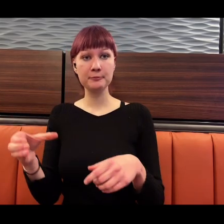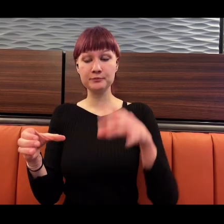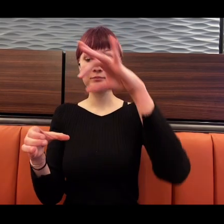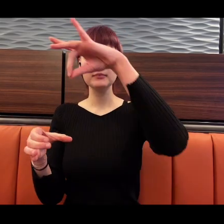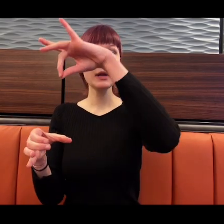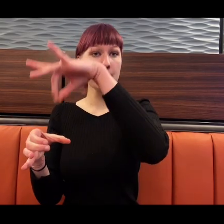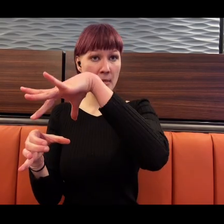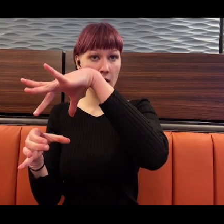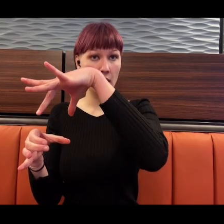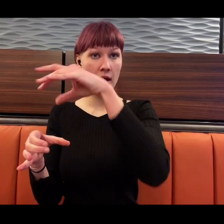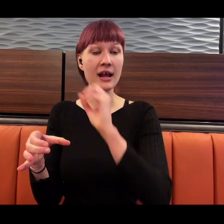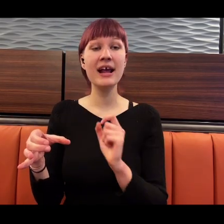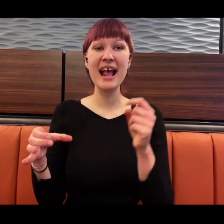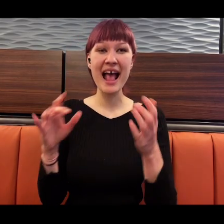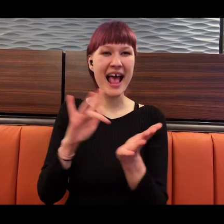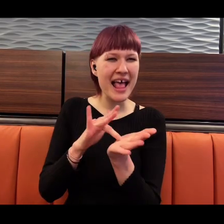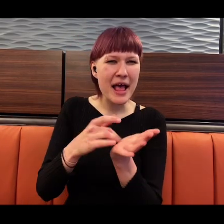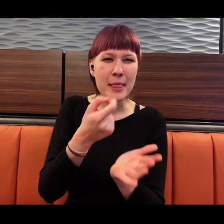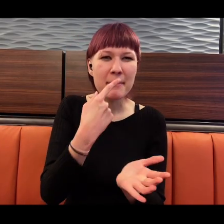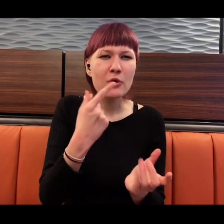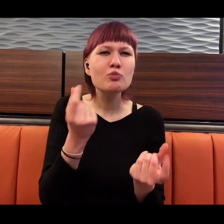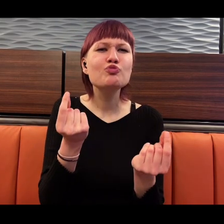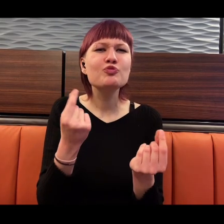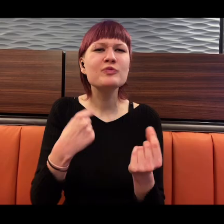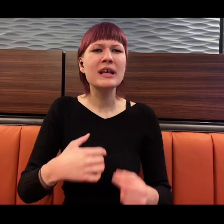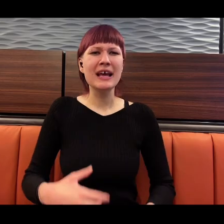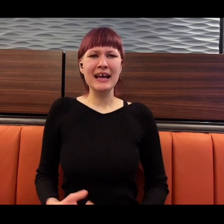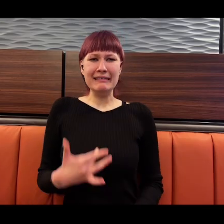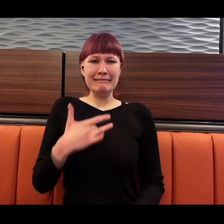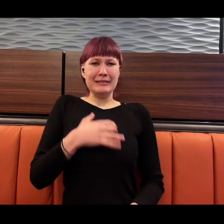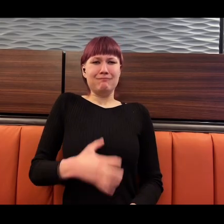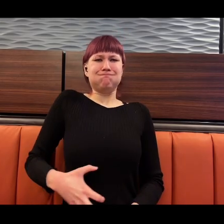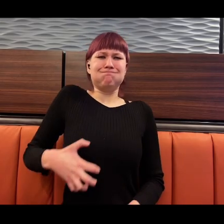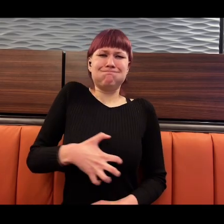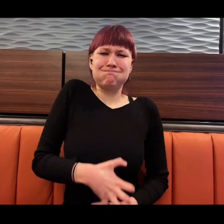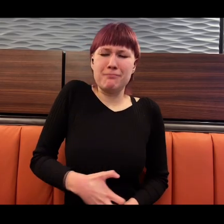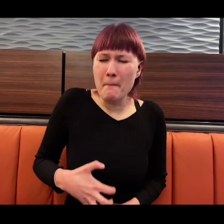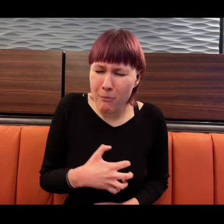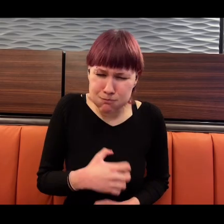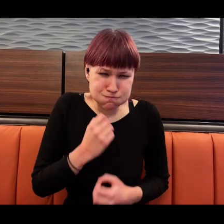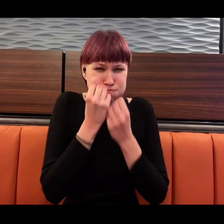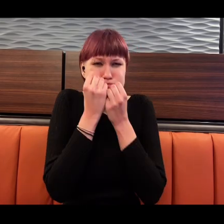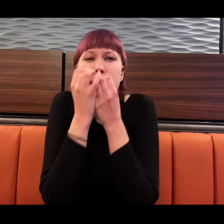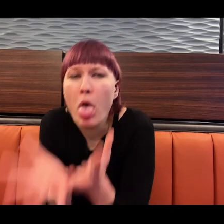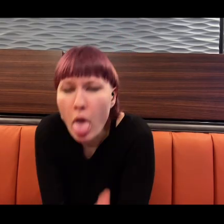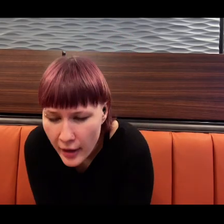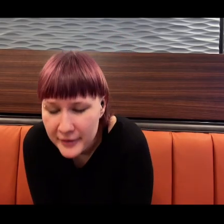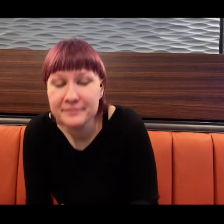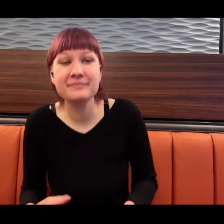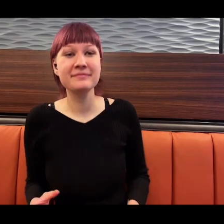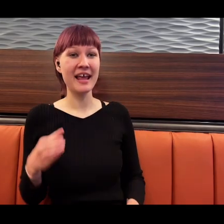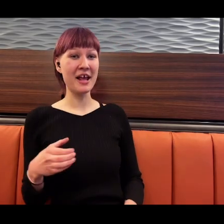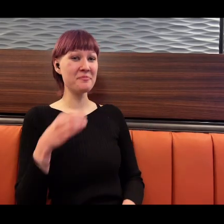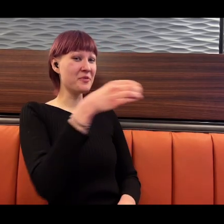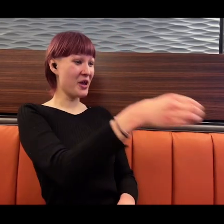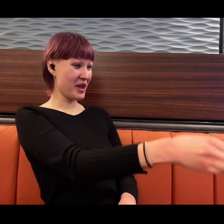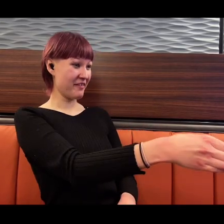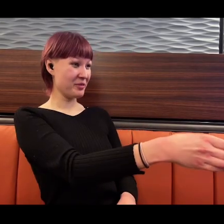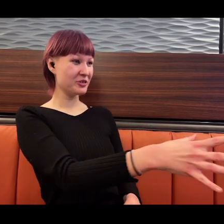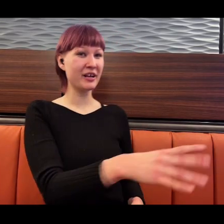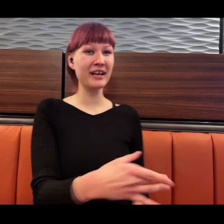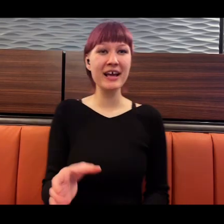you get this association. If I drink alcohol, I'm going to get sick. If I drink alcohol, I'm going to get sick. And eventually you don't want alcohol anymore because